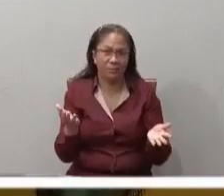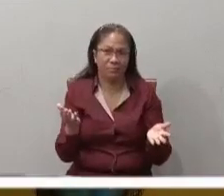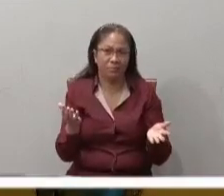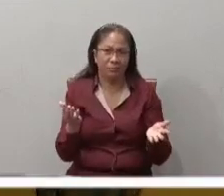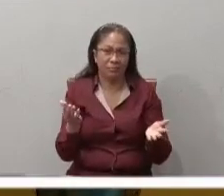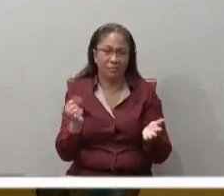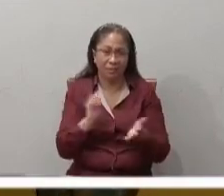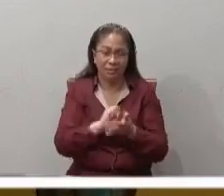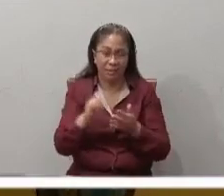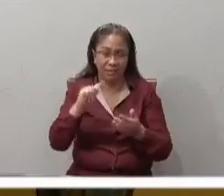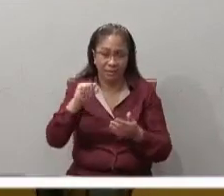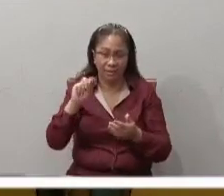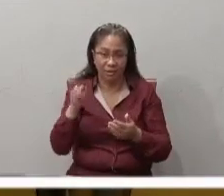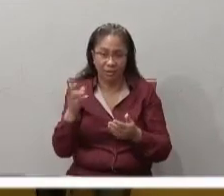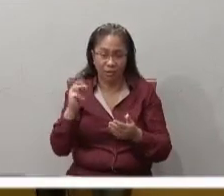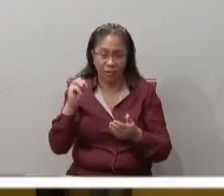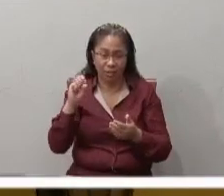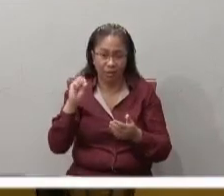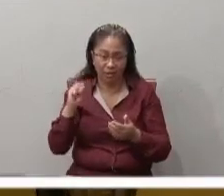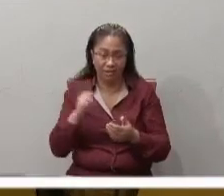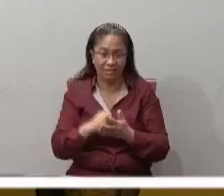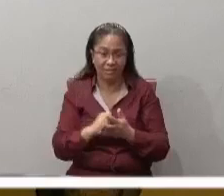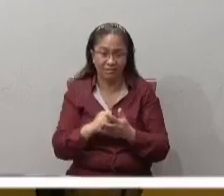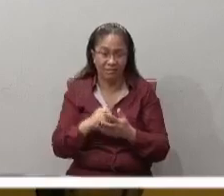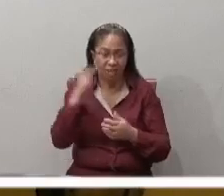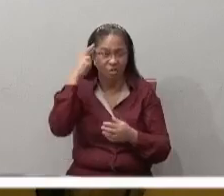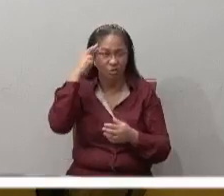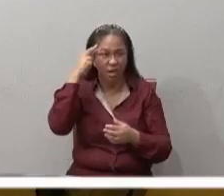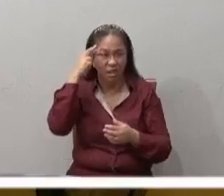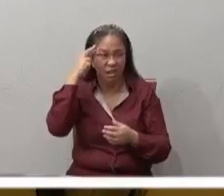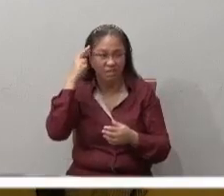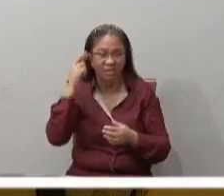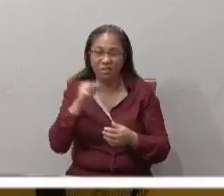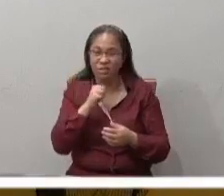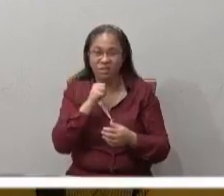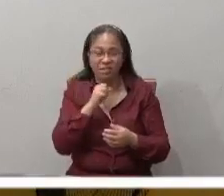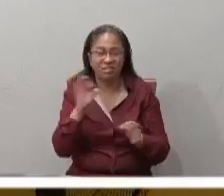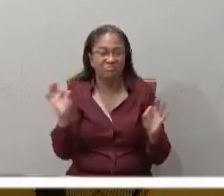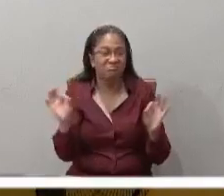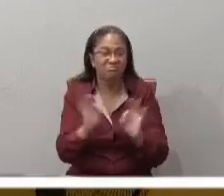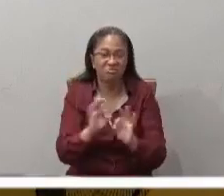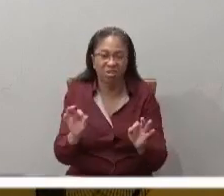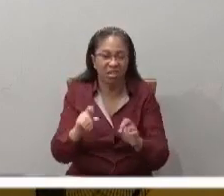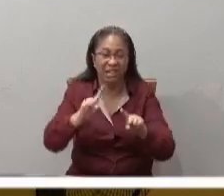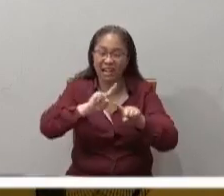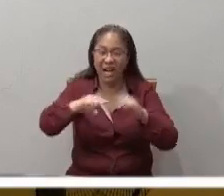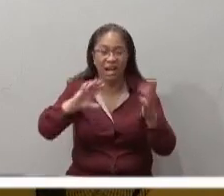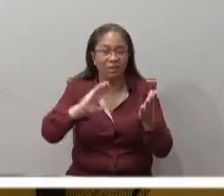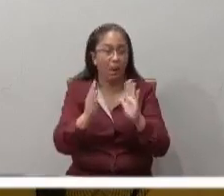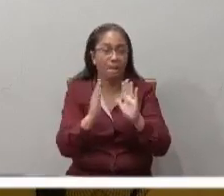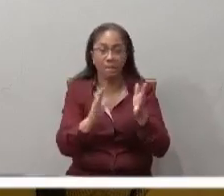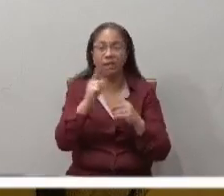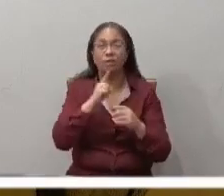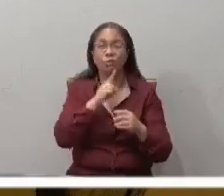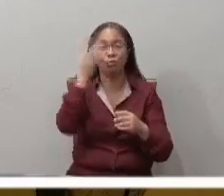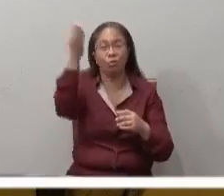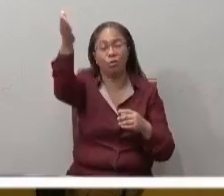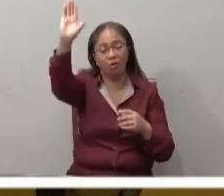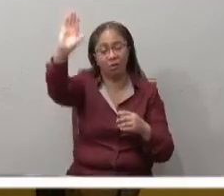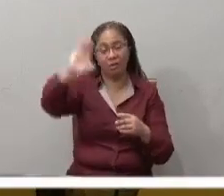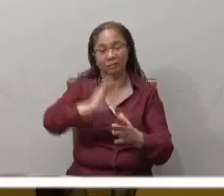had thought, everything he had written, was nothing and pale in comparison. Brothers and sisters, I don't think we get